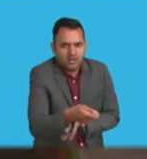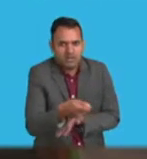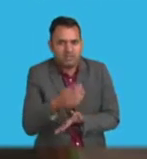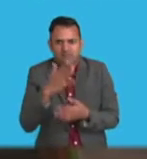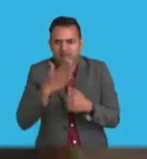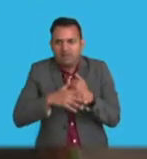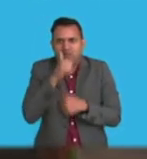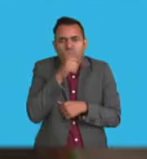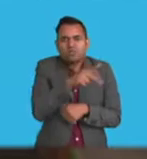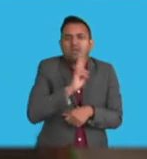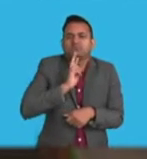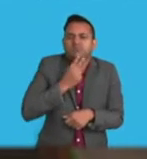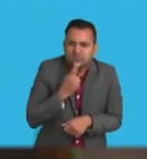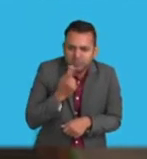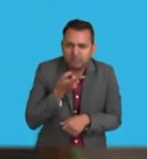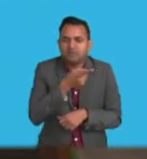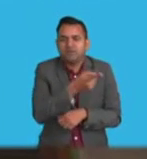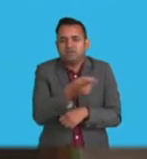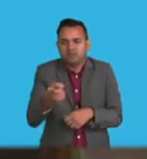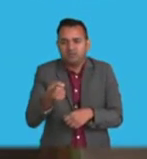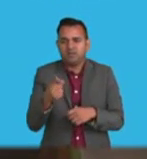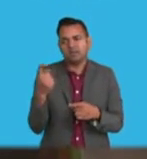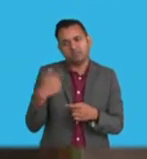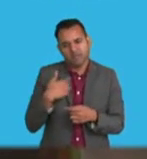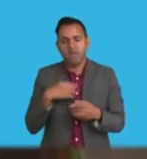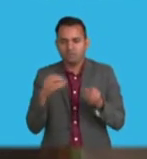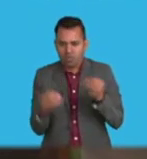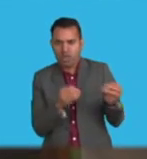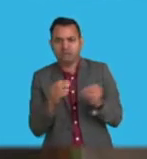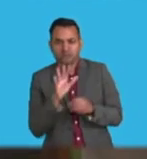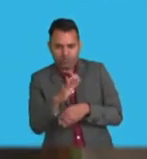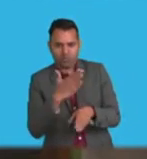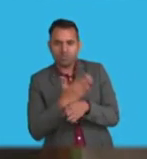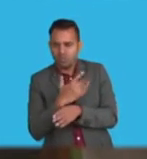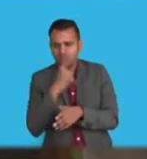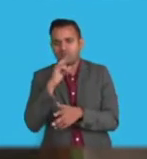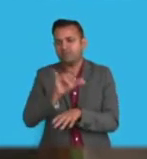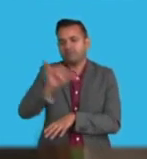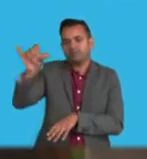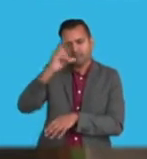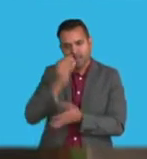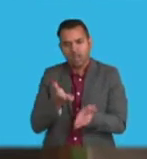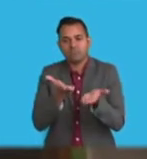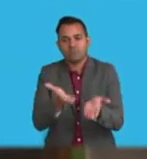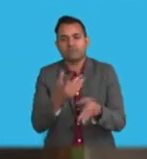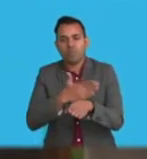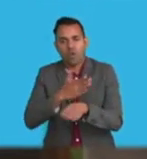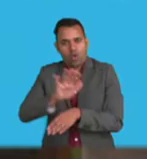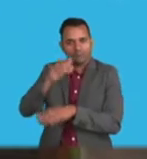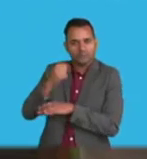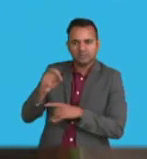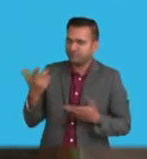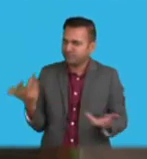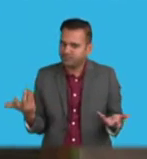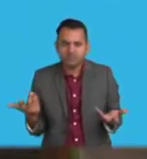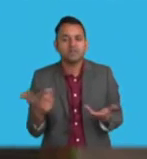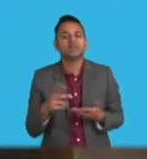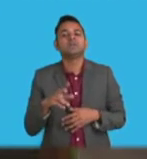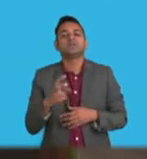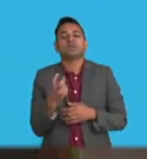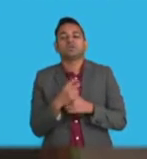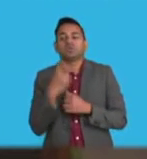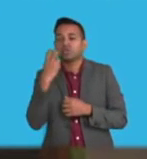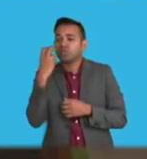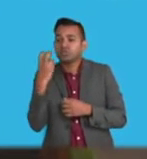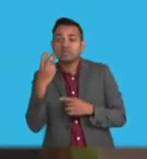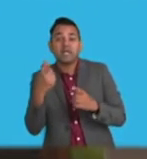arrange employment overseas, some of whom actually get tourist visas and organize people to go and work under those tourist visas. That is